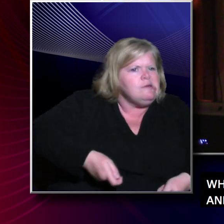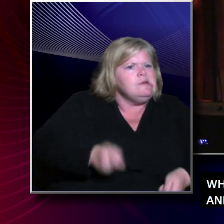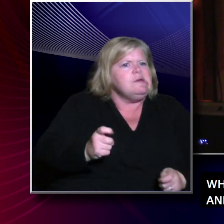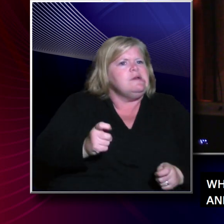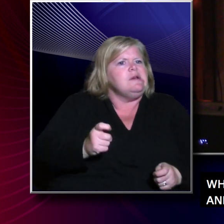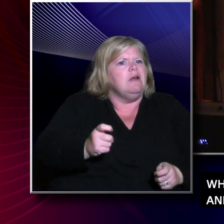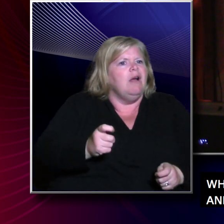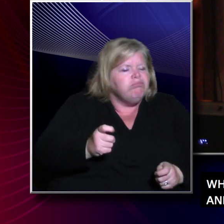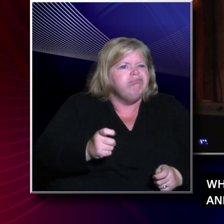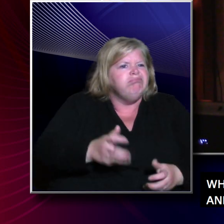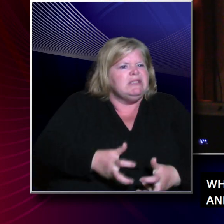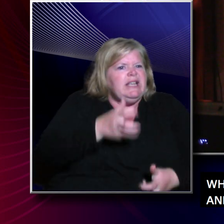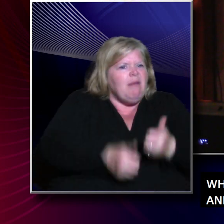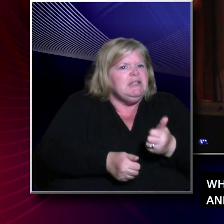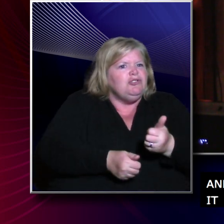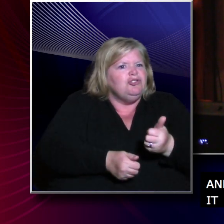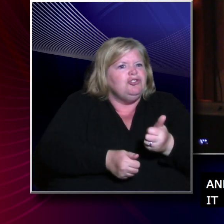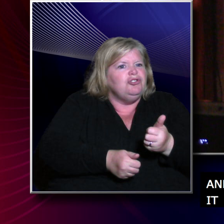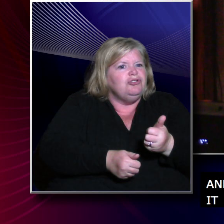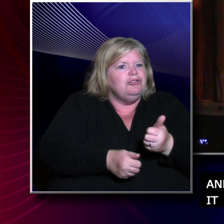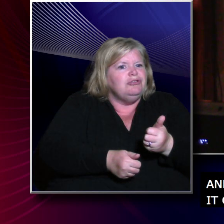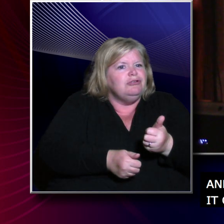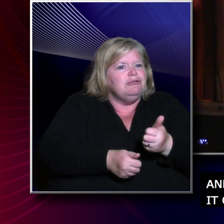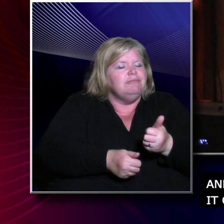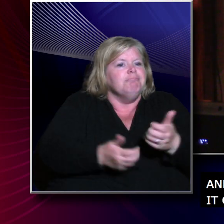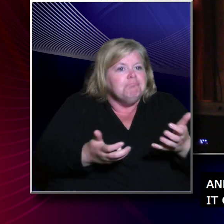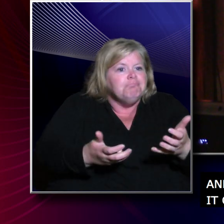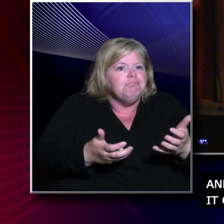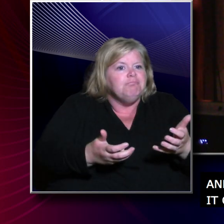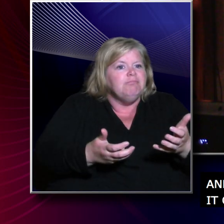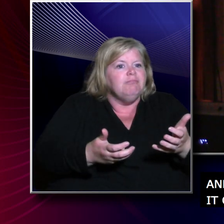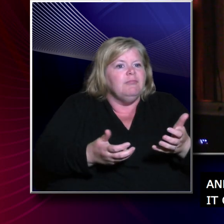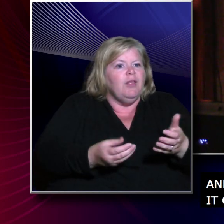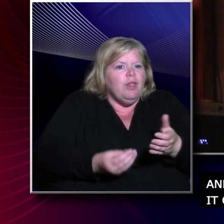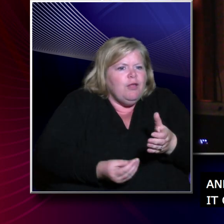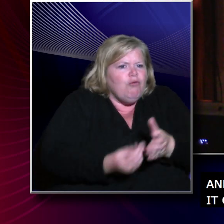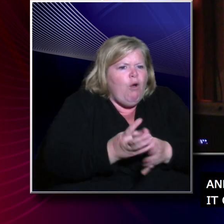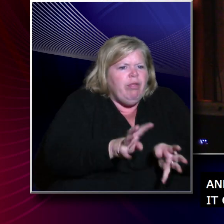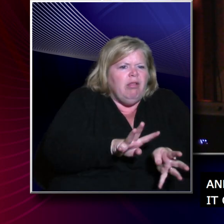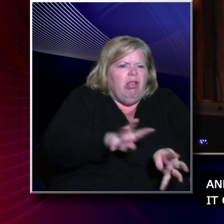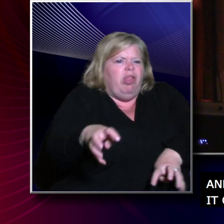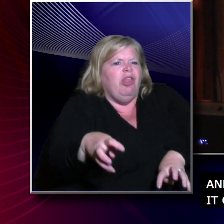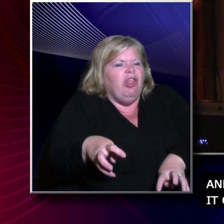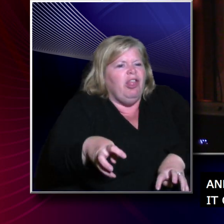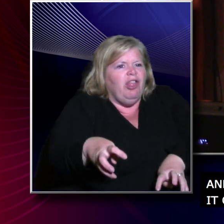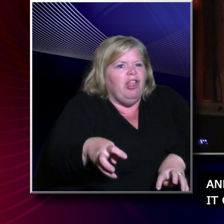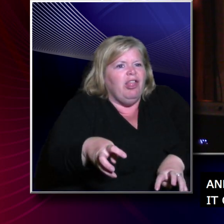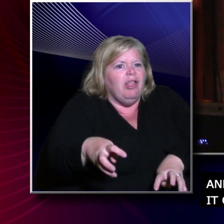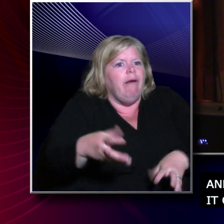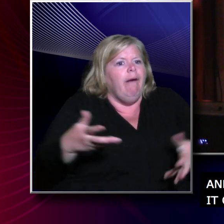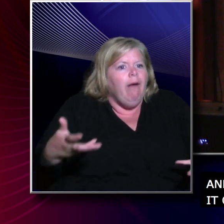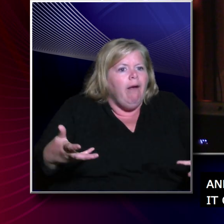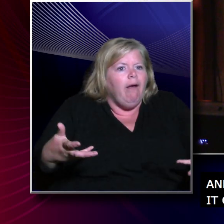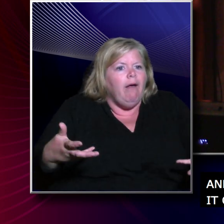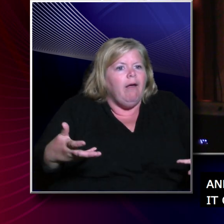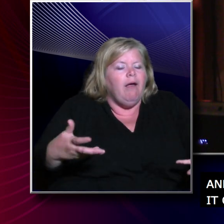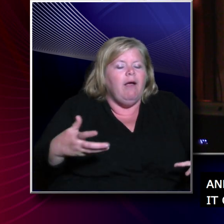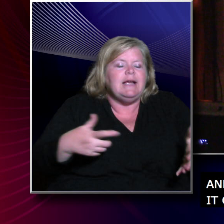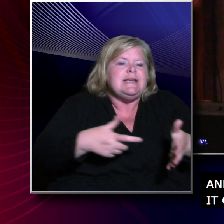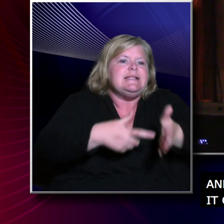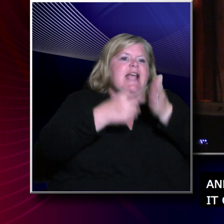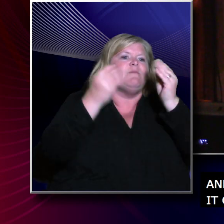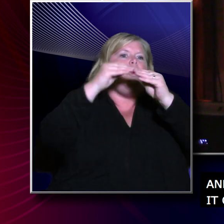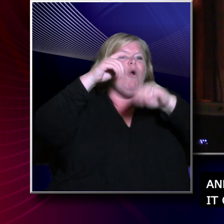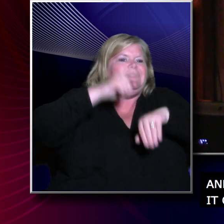It gets damaged. The growth gets stunted. And then it takes